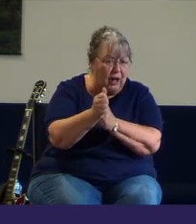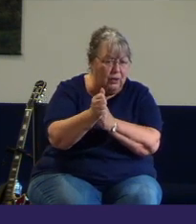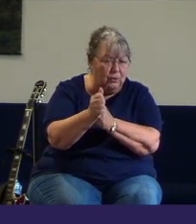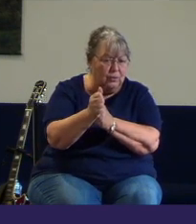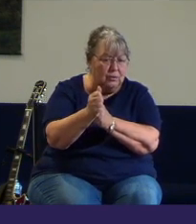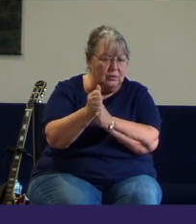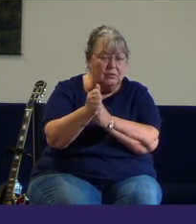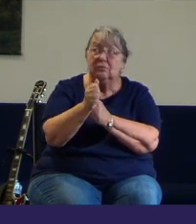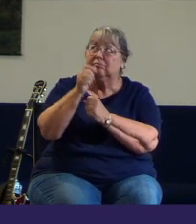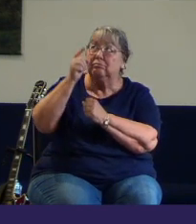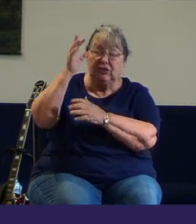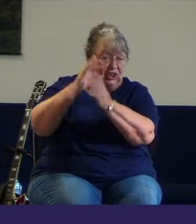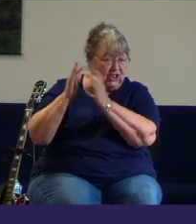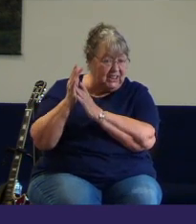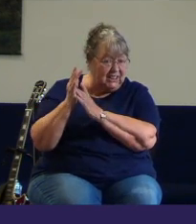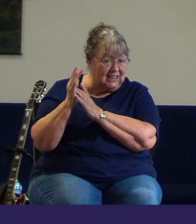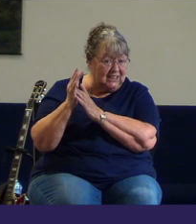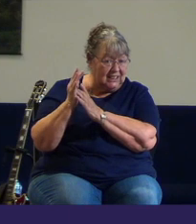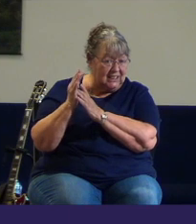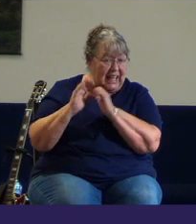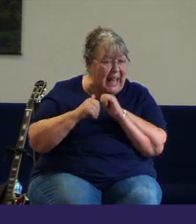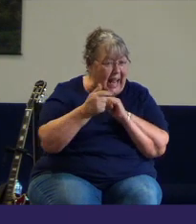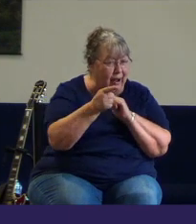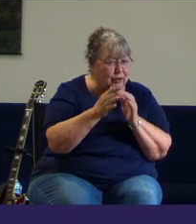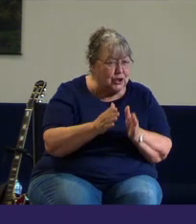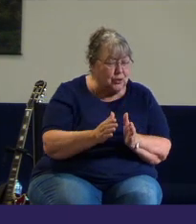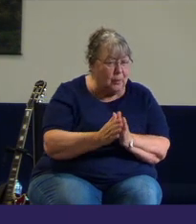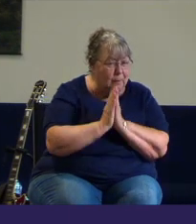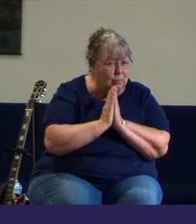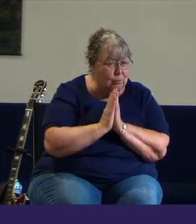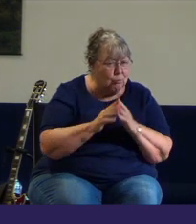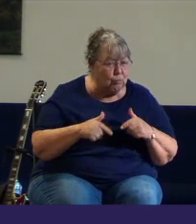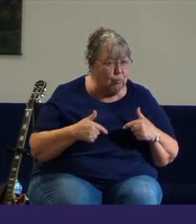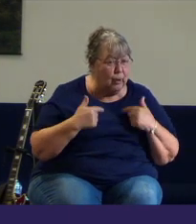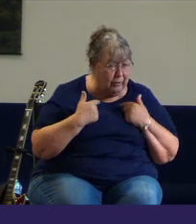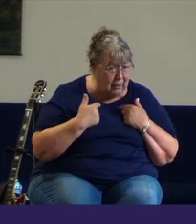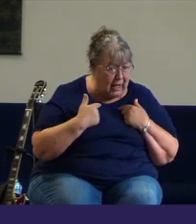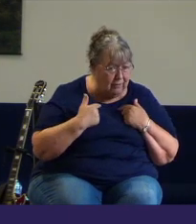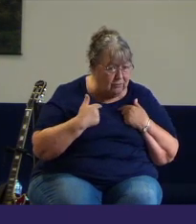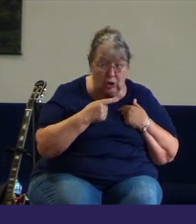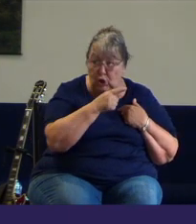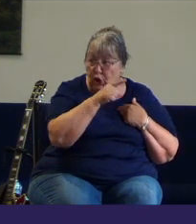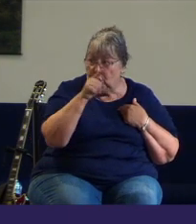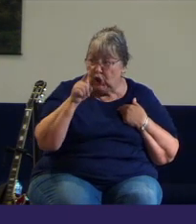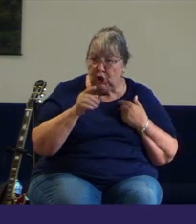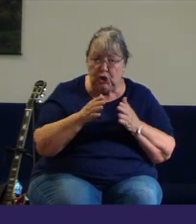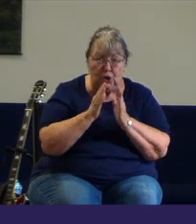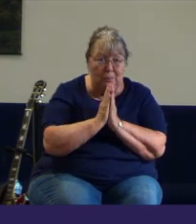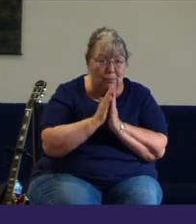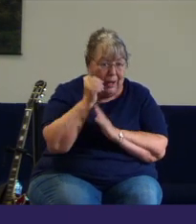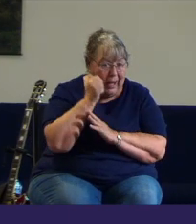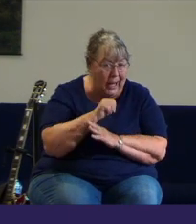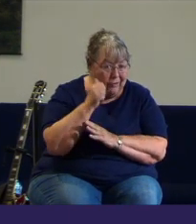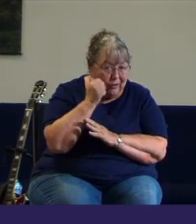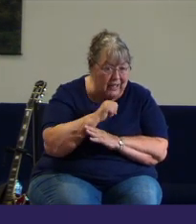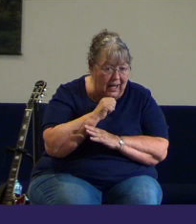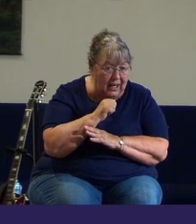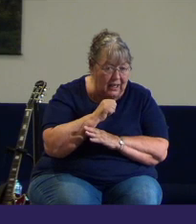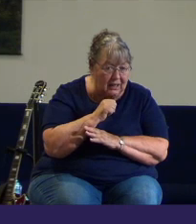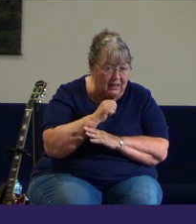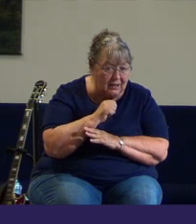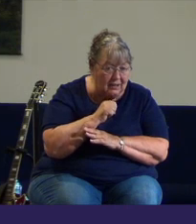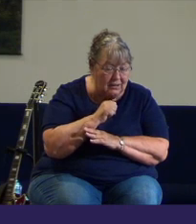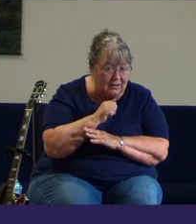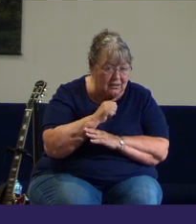like? Do you follow him into the prayer chamber every day? Do you spend adequate time with